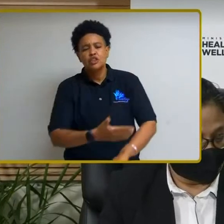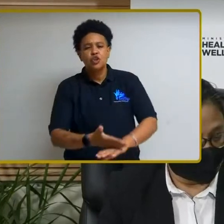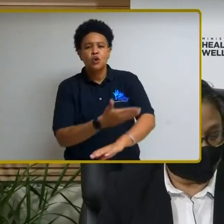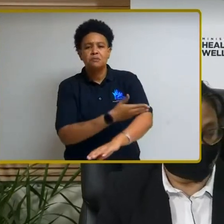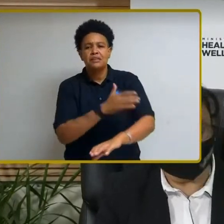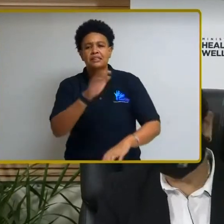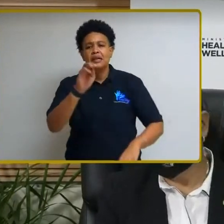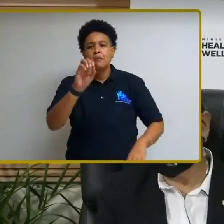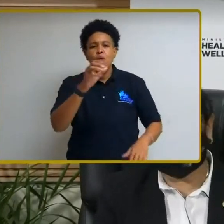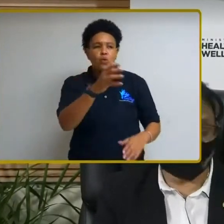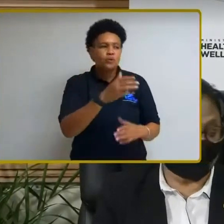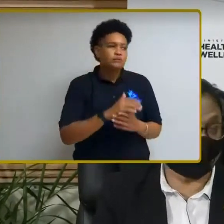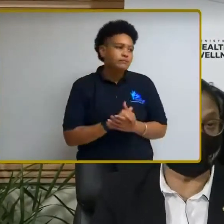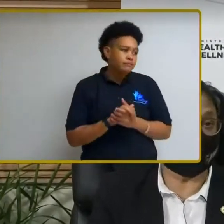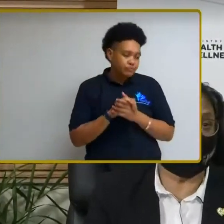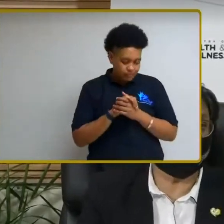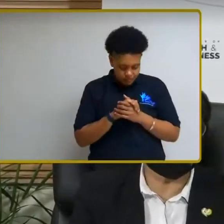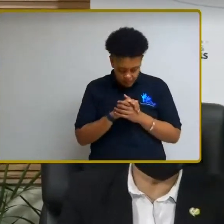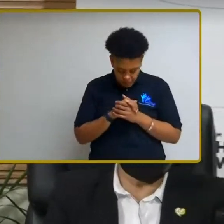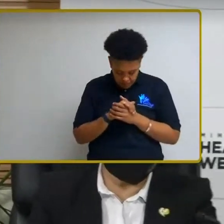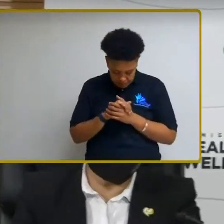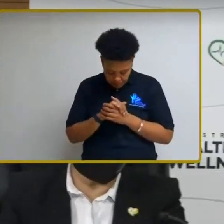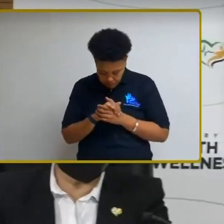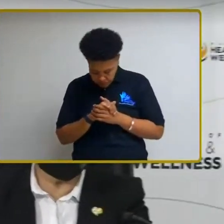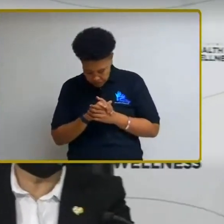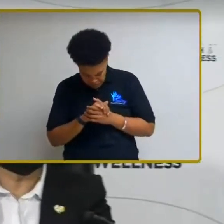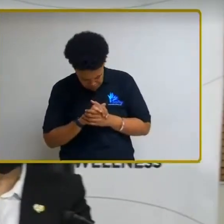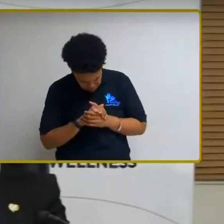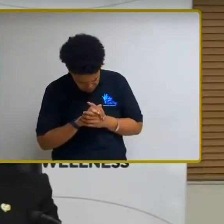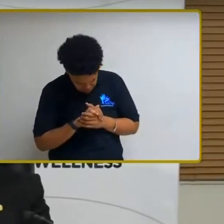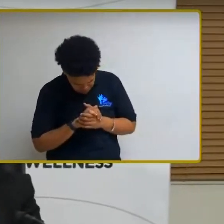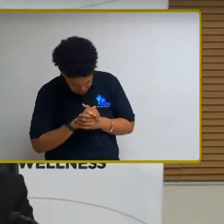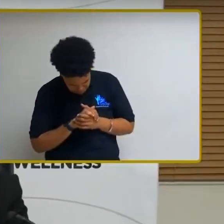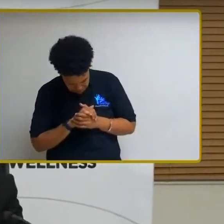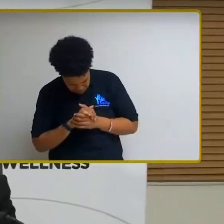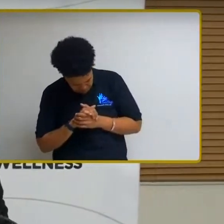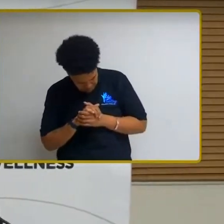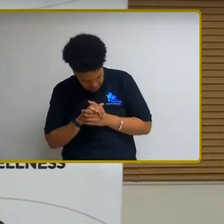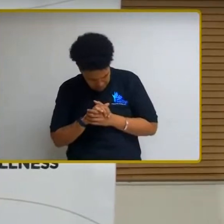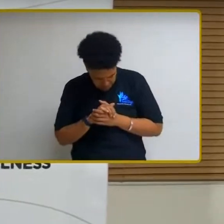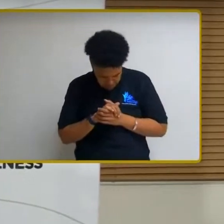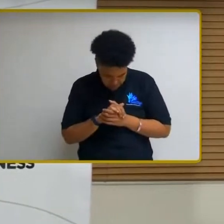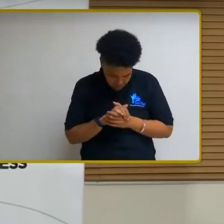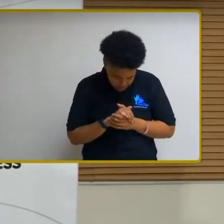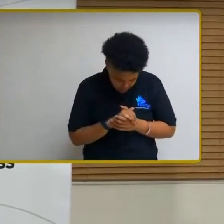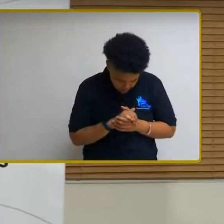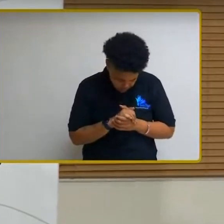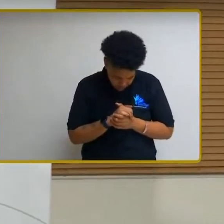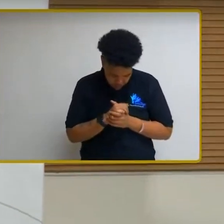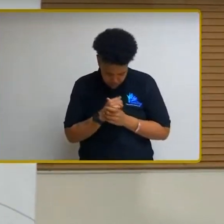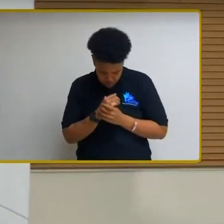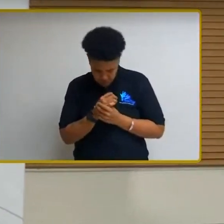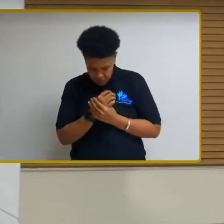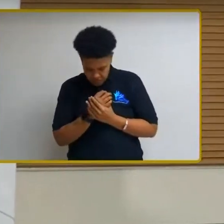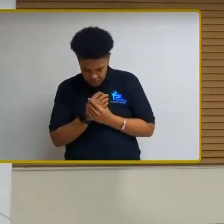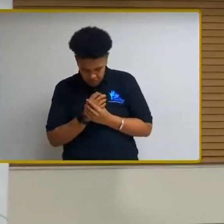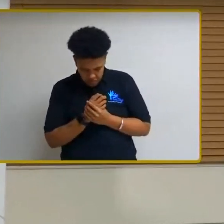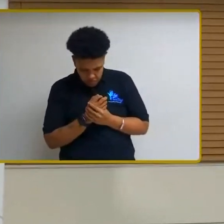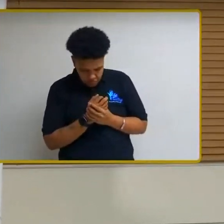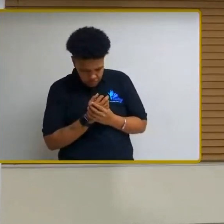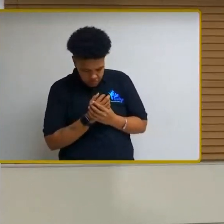Semo. Thank you, Minister. Good evening, everyone. Let's follow the slides. Next